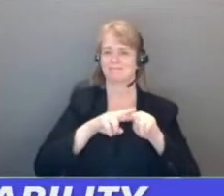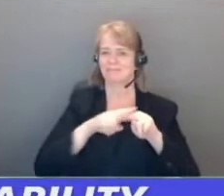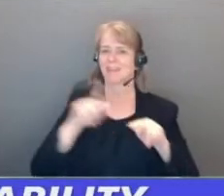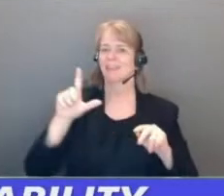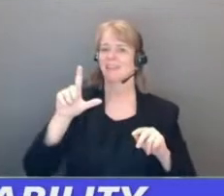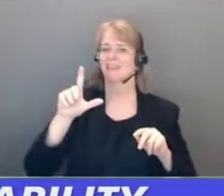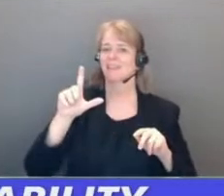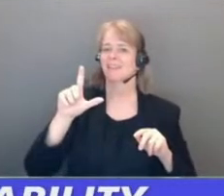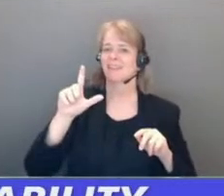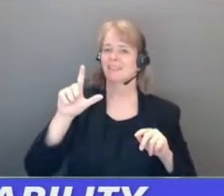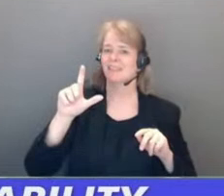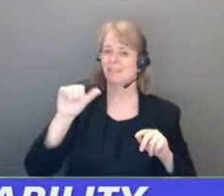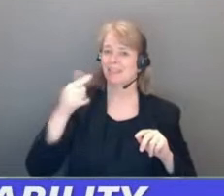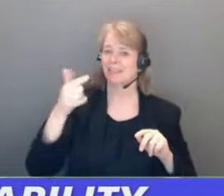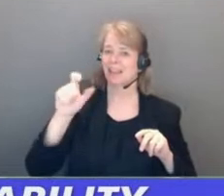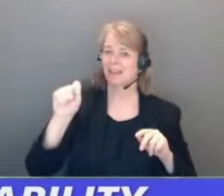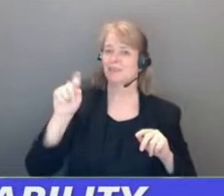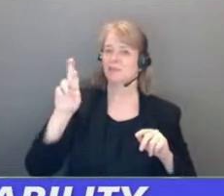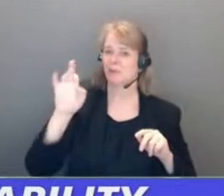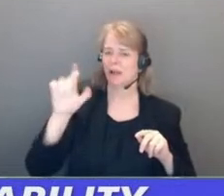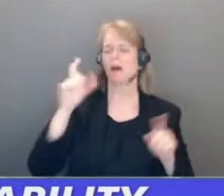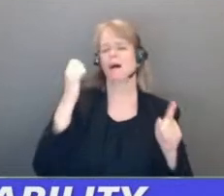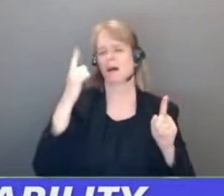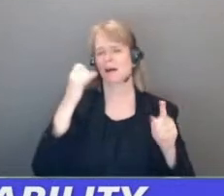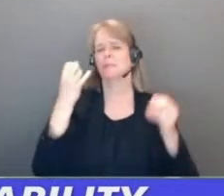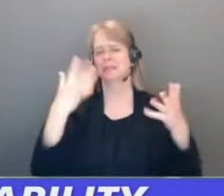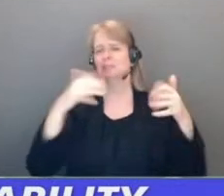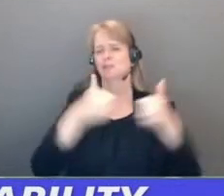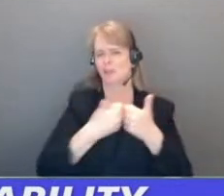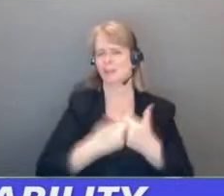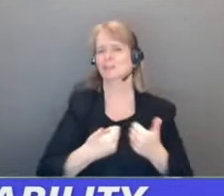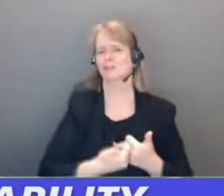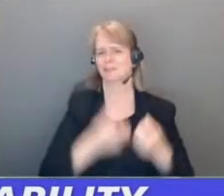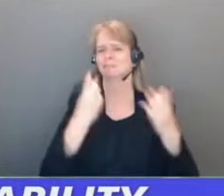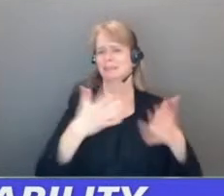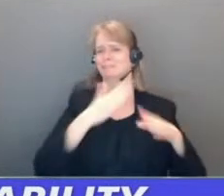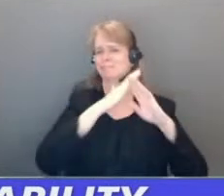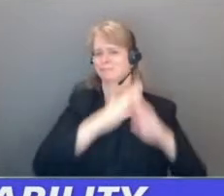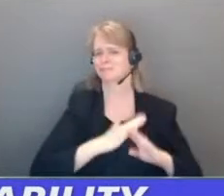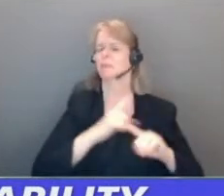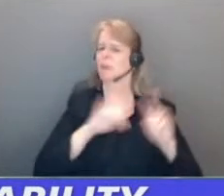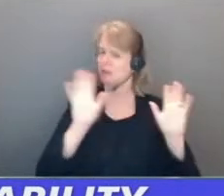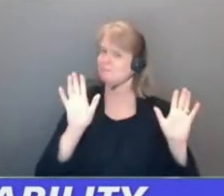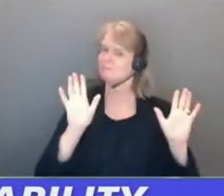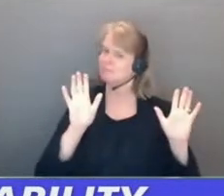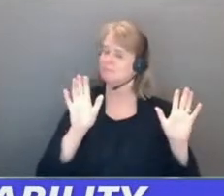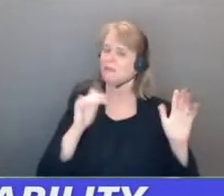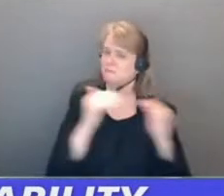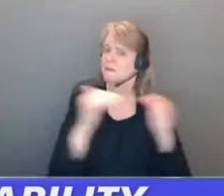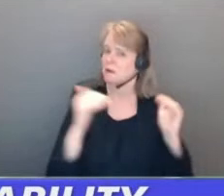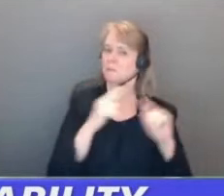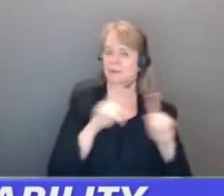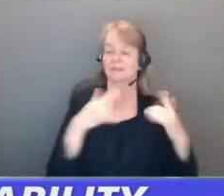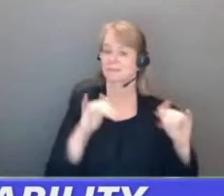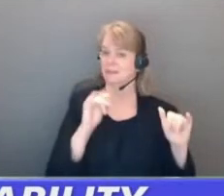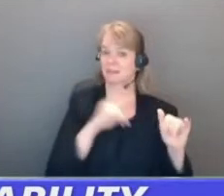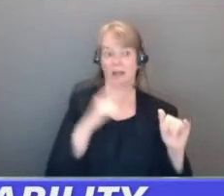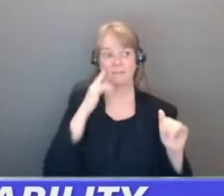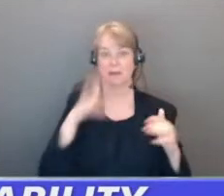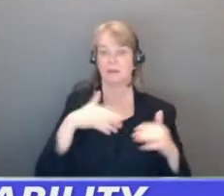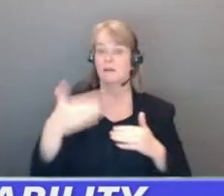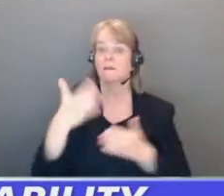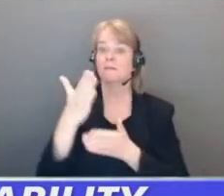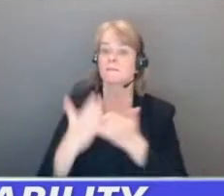of challenges, no question about that. But I think phase 2 is going to make the system even better and more